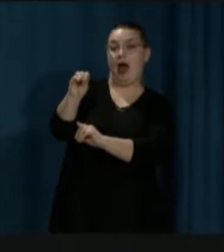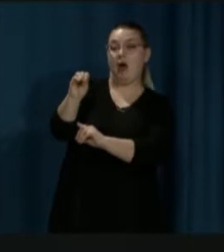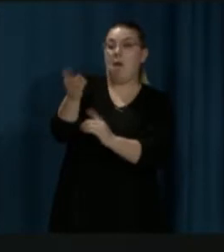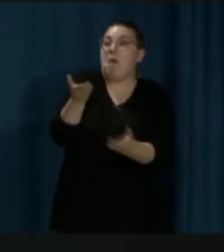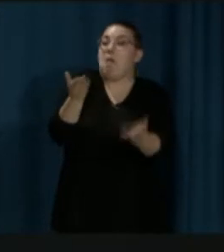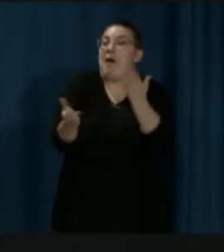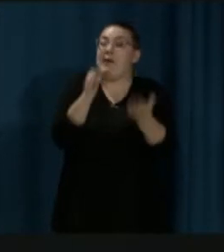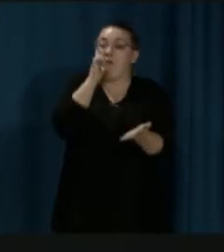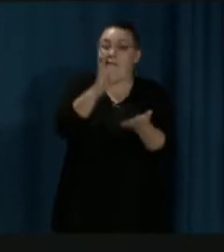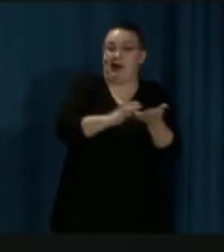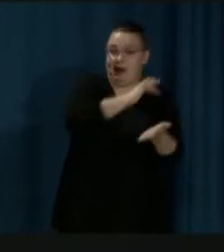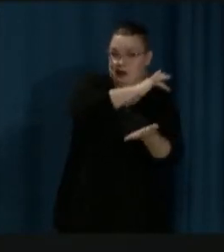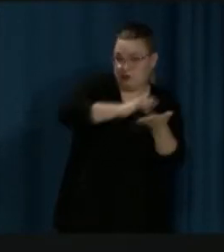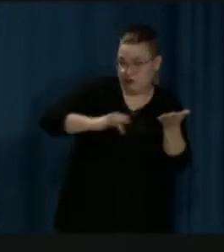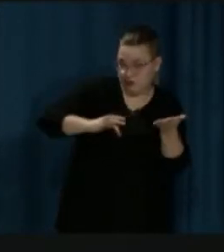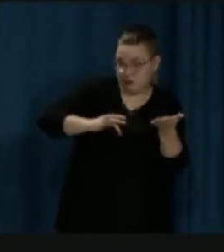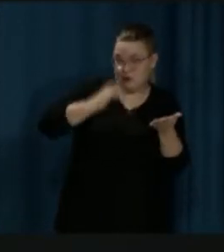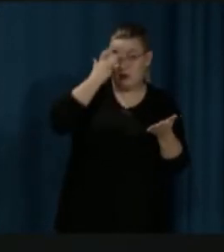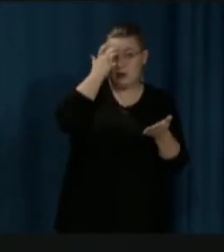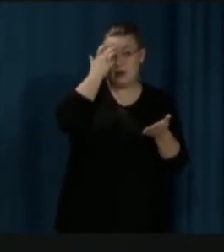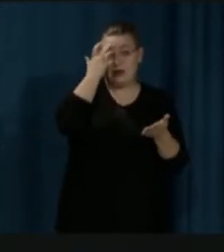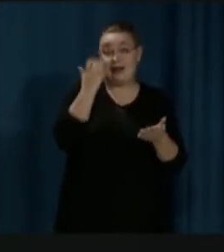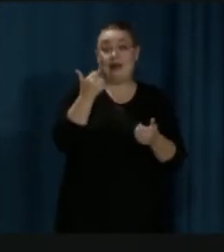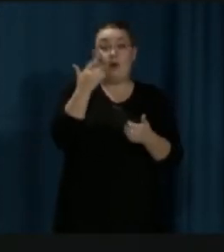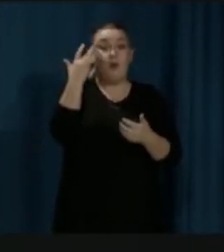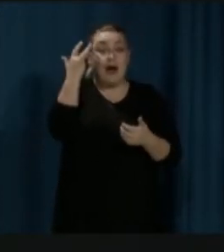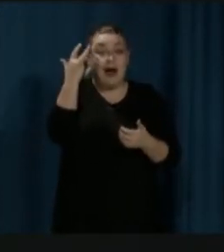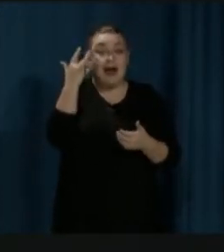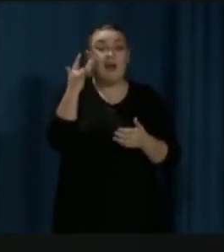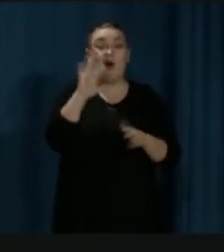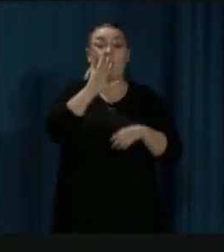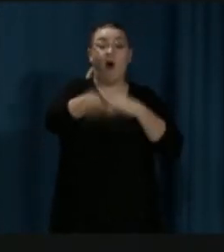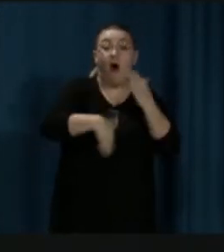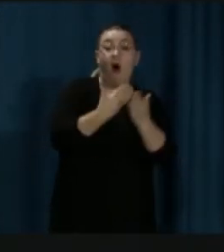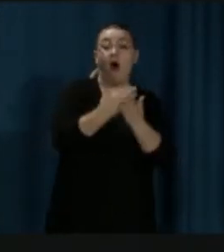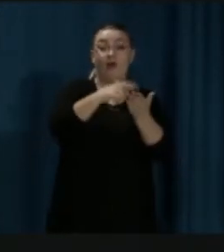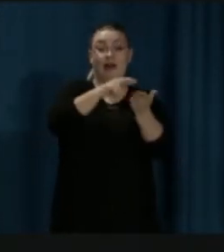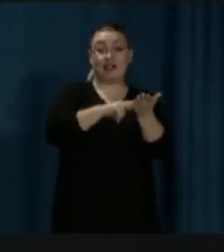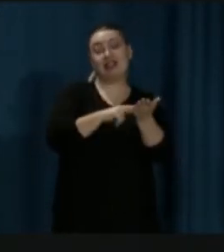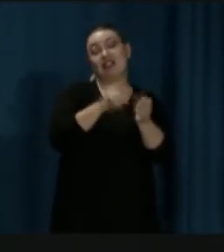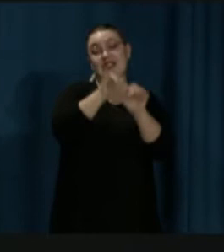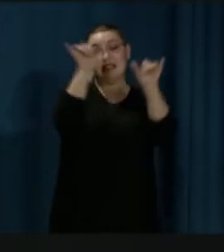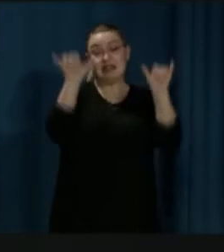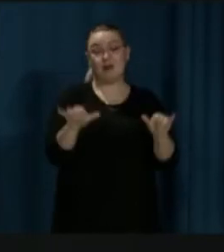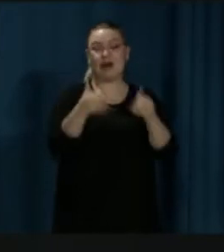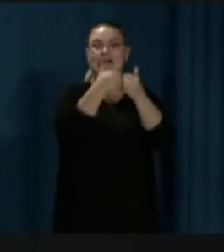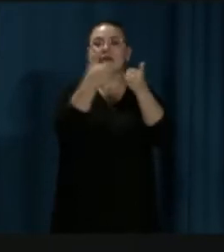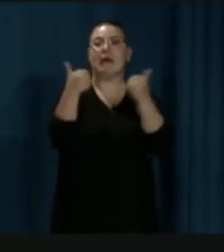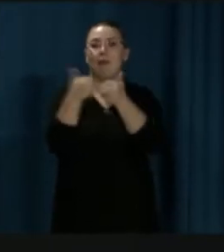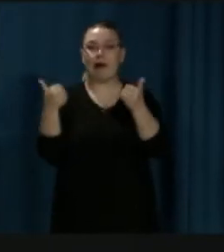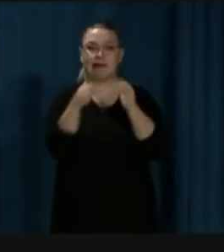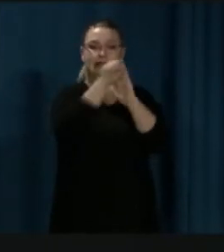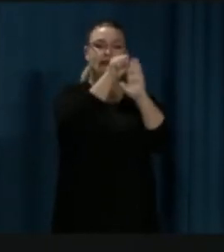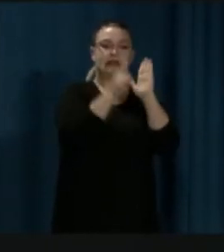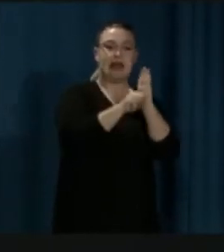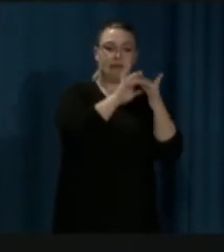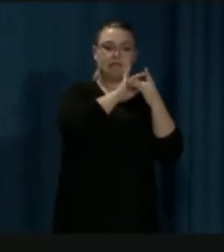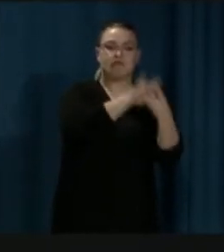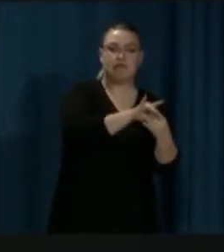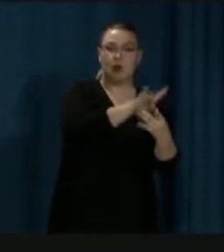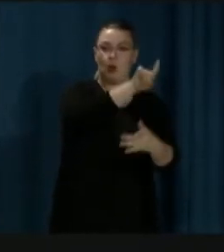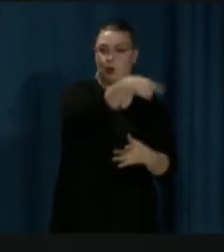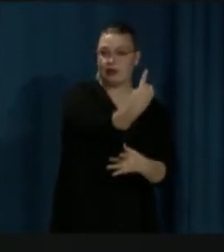not. Since these are all 50 separate state registration systems, and we don't have a good system in which the states